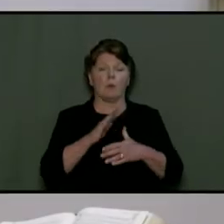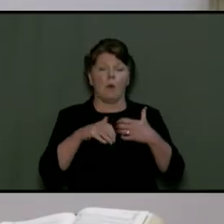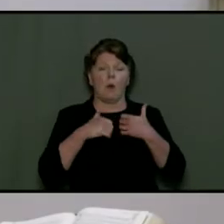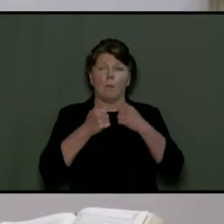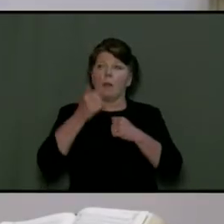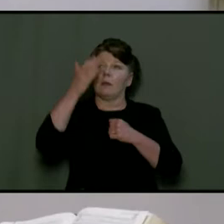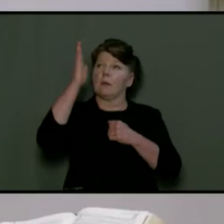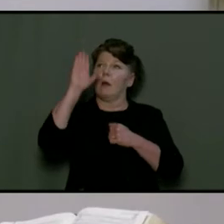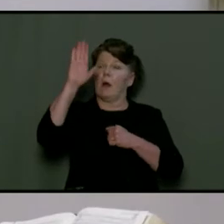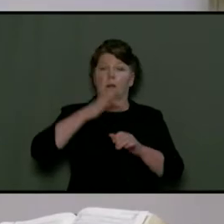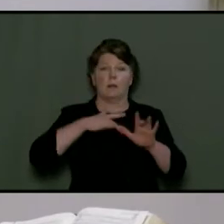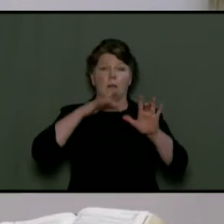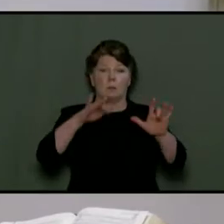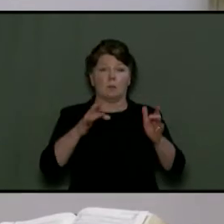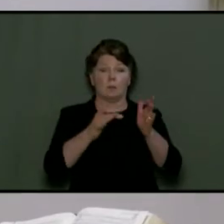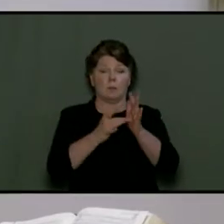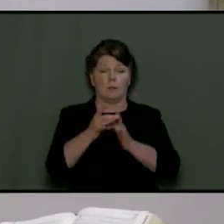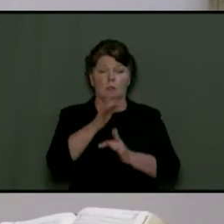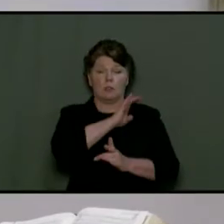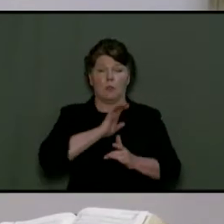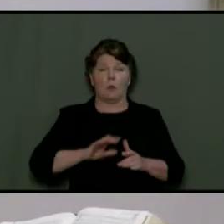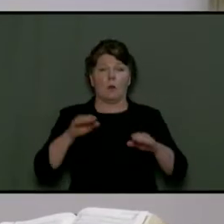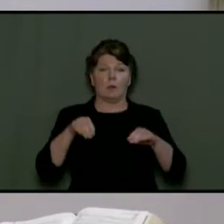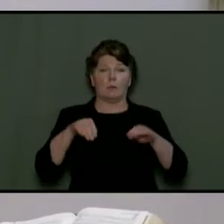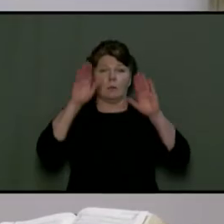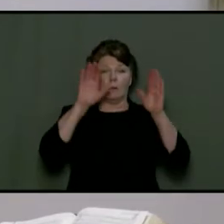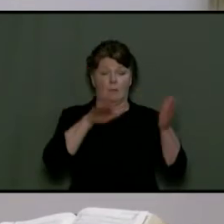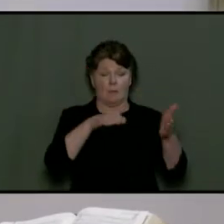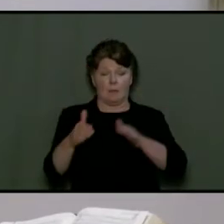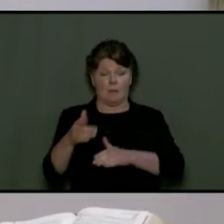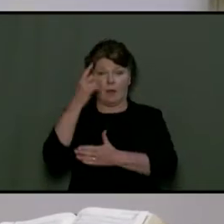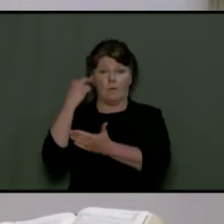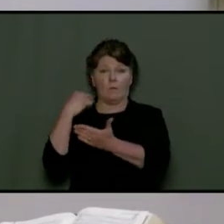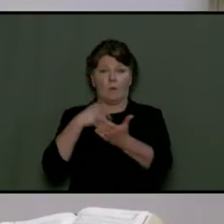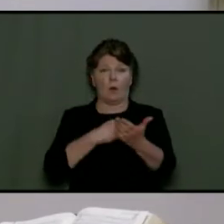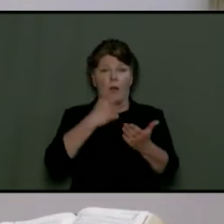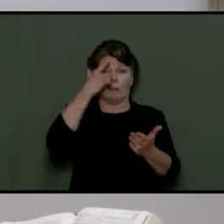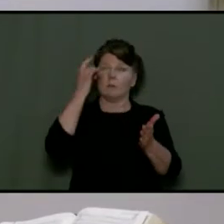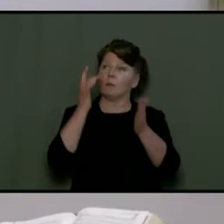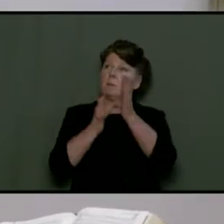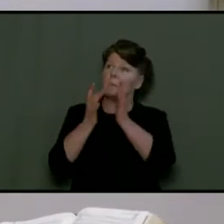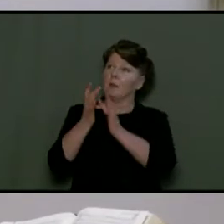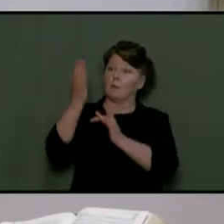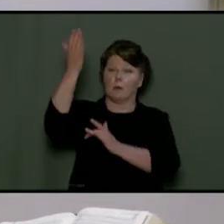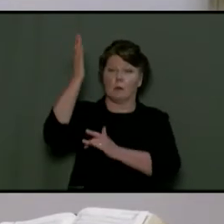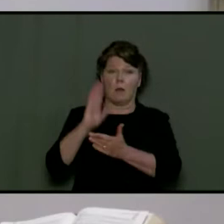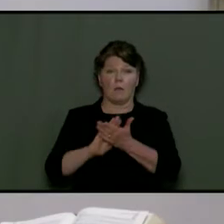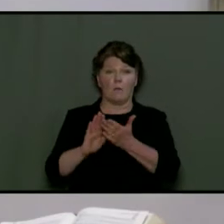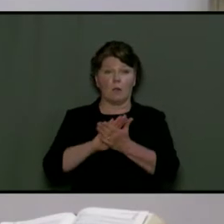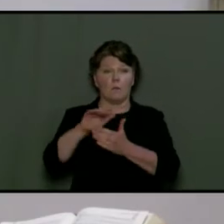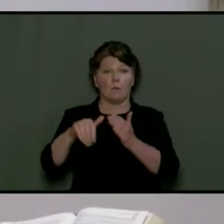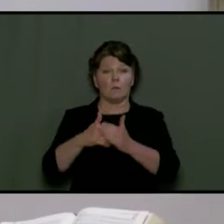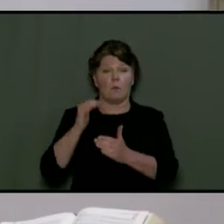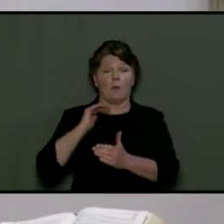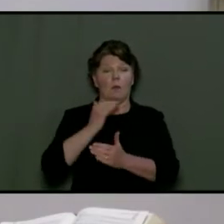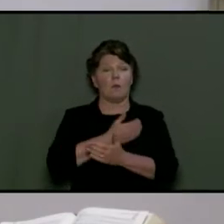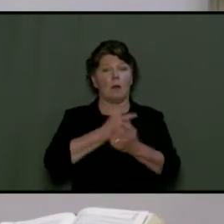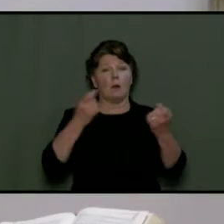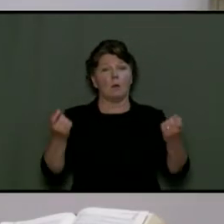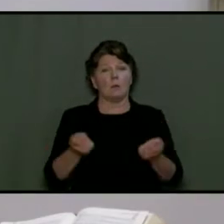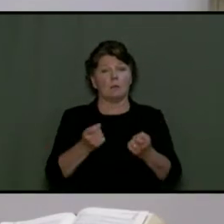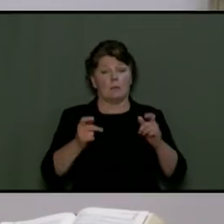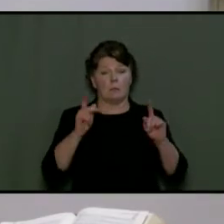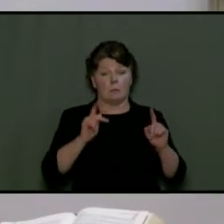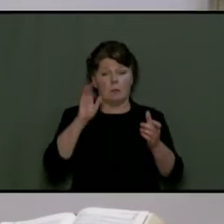Almighty God, Jesus Christ was given to die for us, and for his sake, God forgives us all our sins.